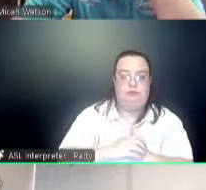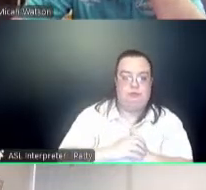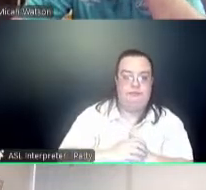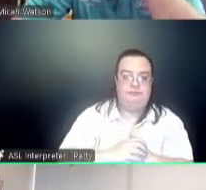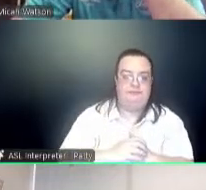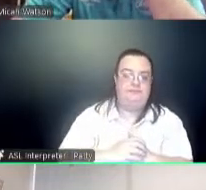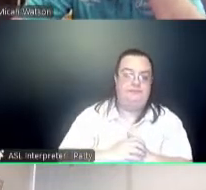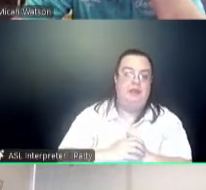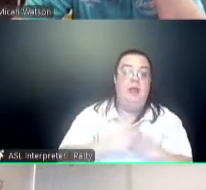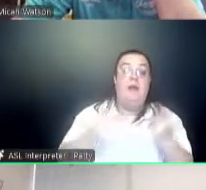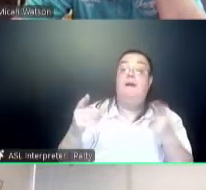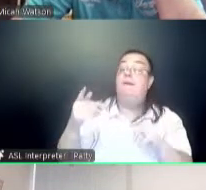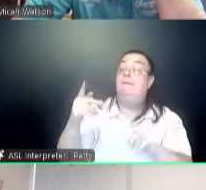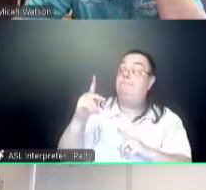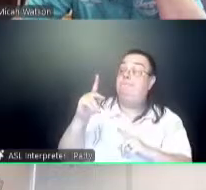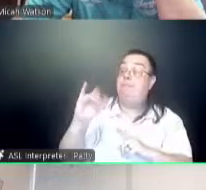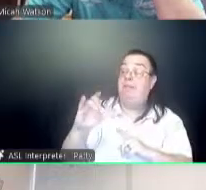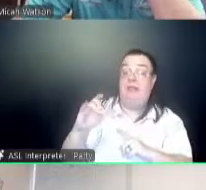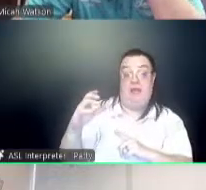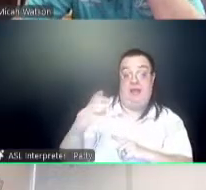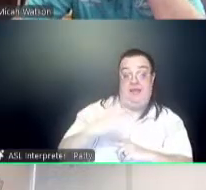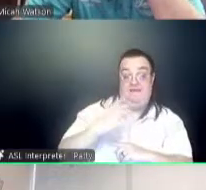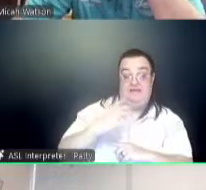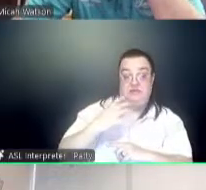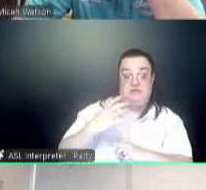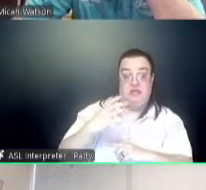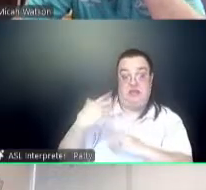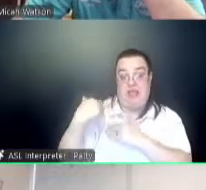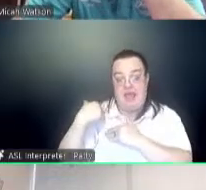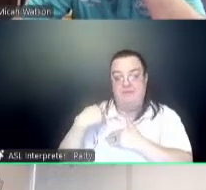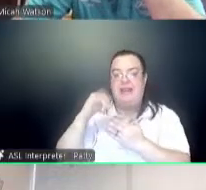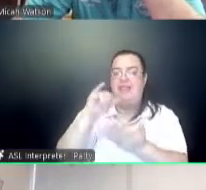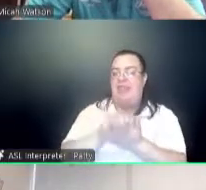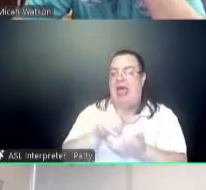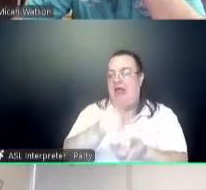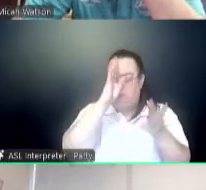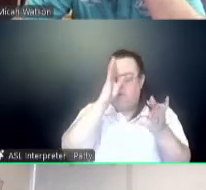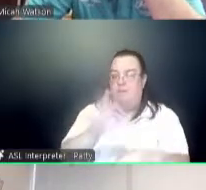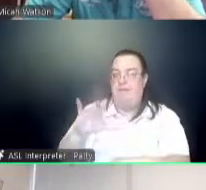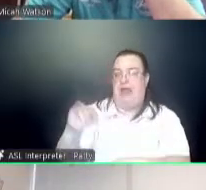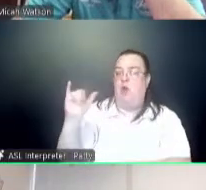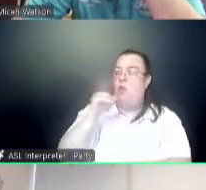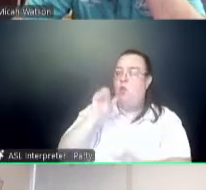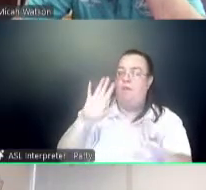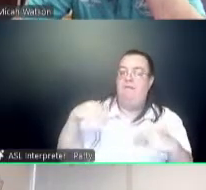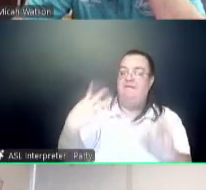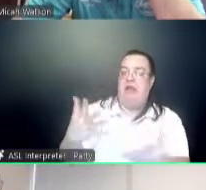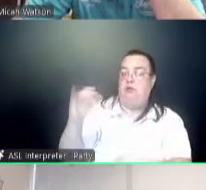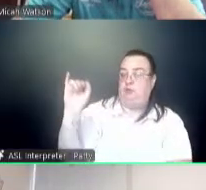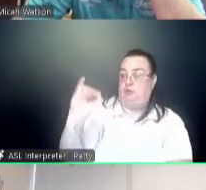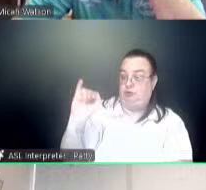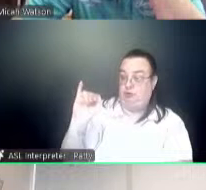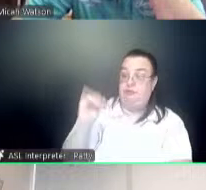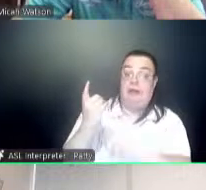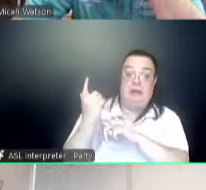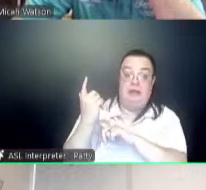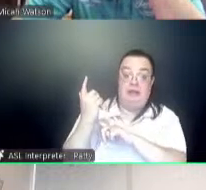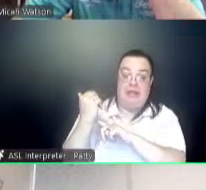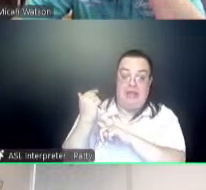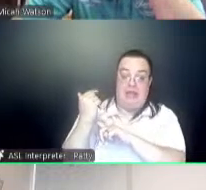Your public officials liability, that's determined by the insurance provider. Last year was